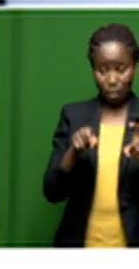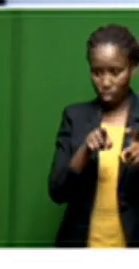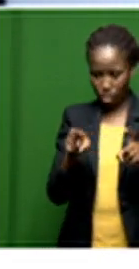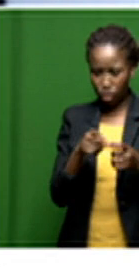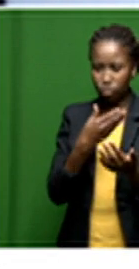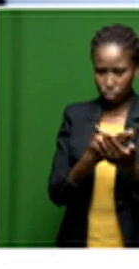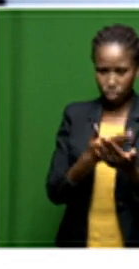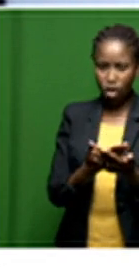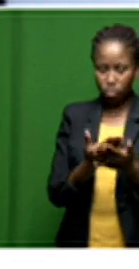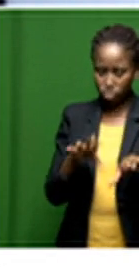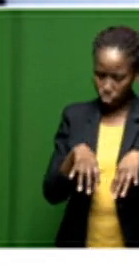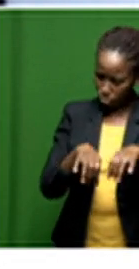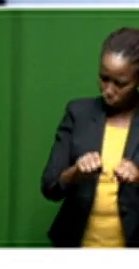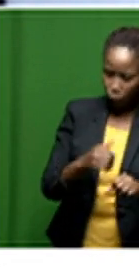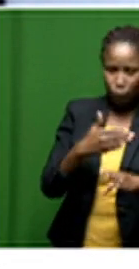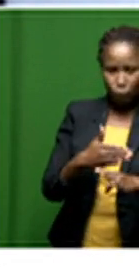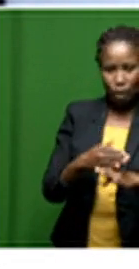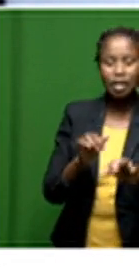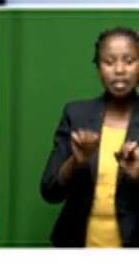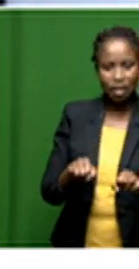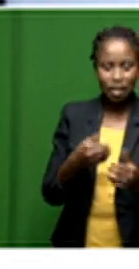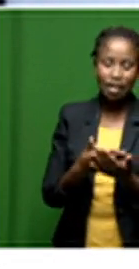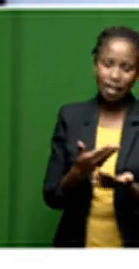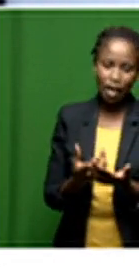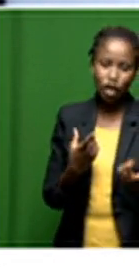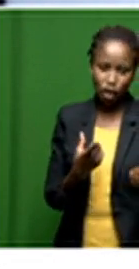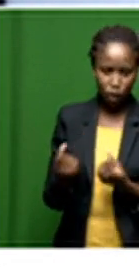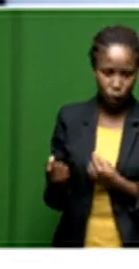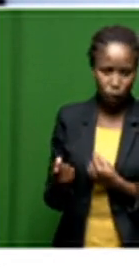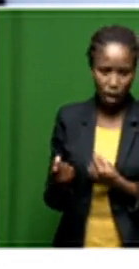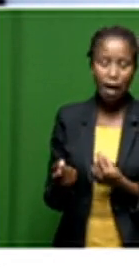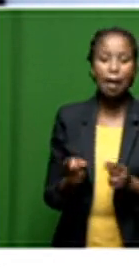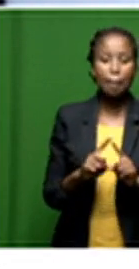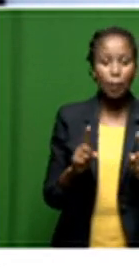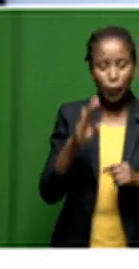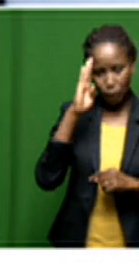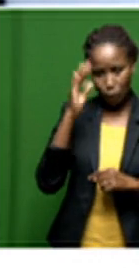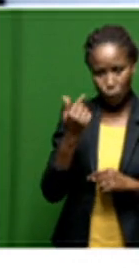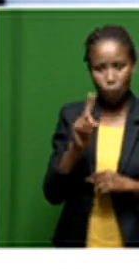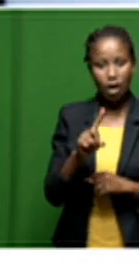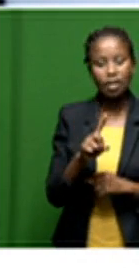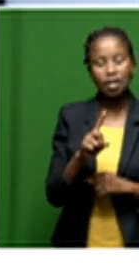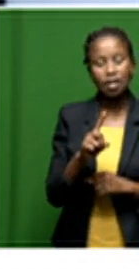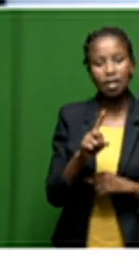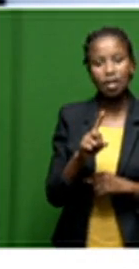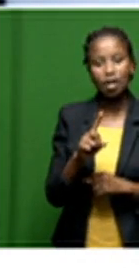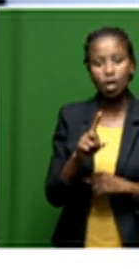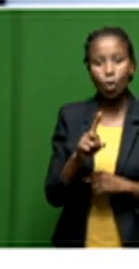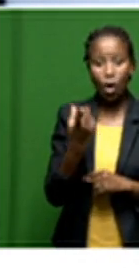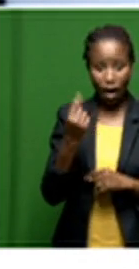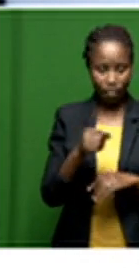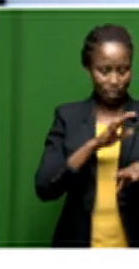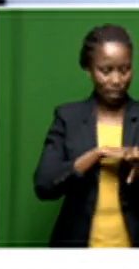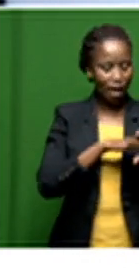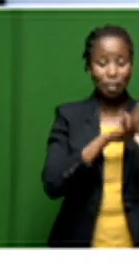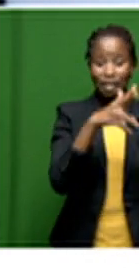carry out its electoral management functions in the best way that it sees possible. We know that they're operating within a truncated timetable because